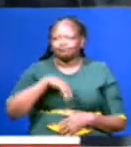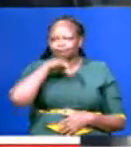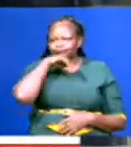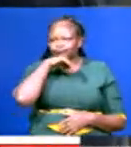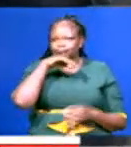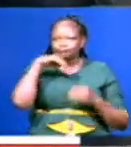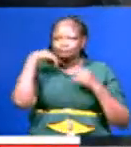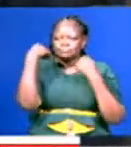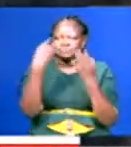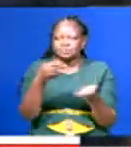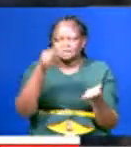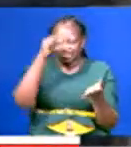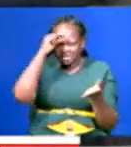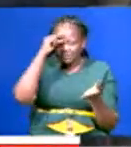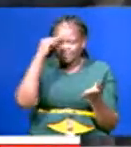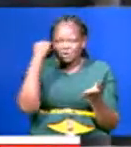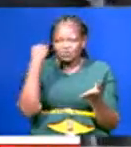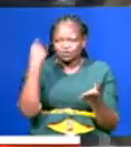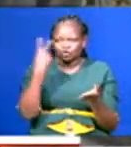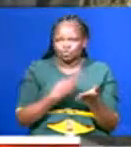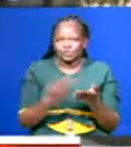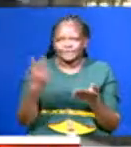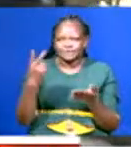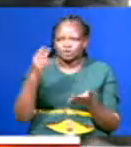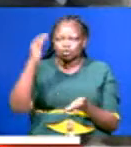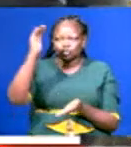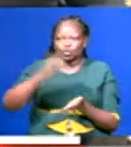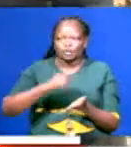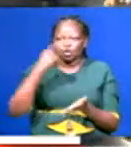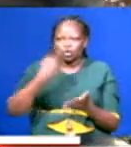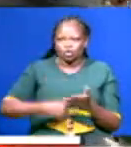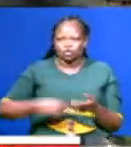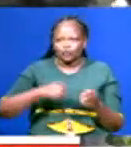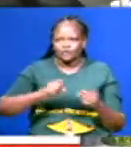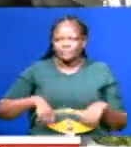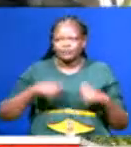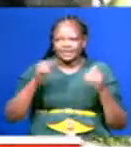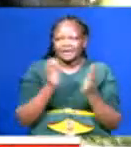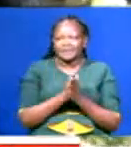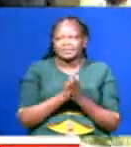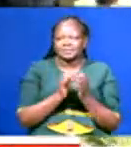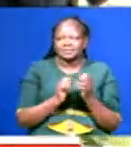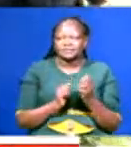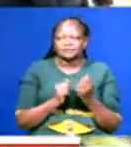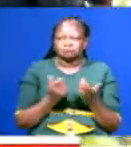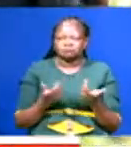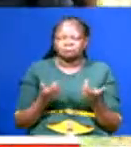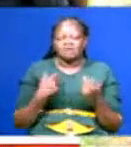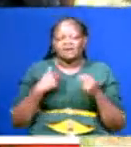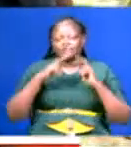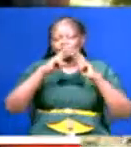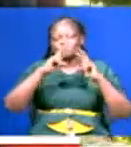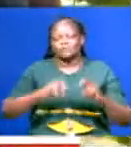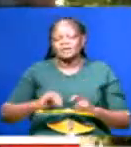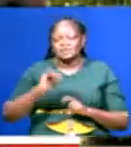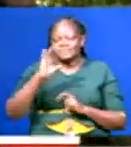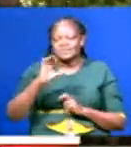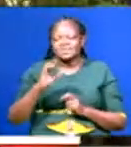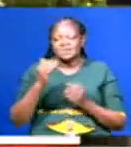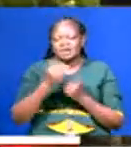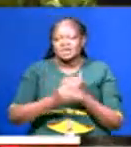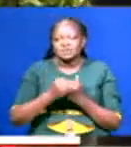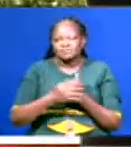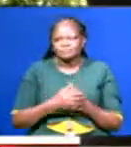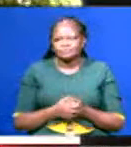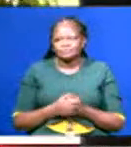the government a fortnight to lower the cost of living and facilitate scrutiny of IBC servers.